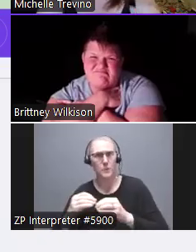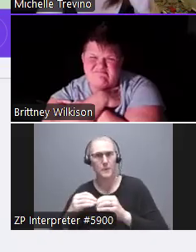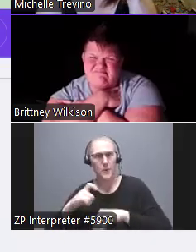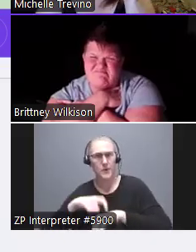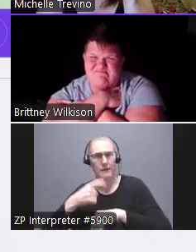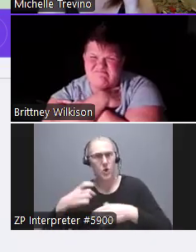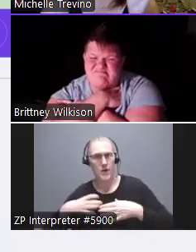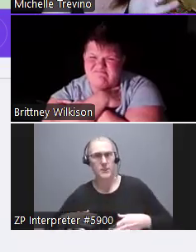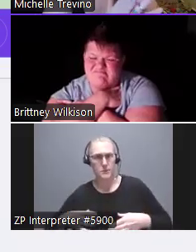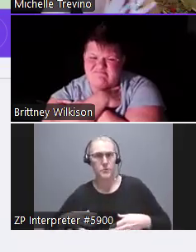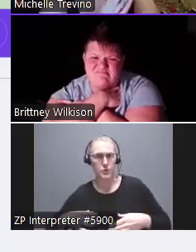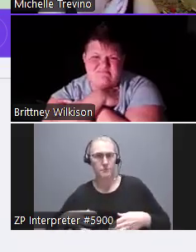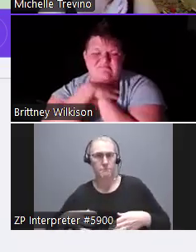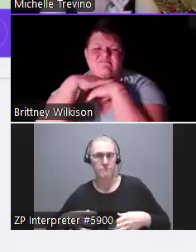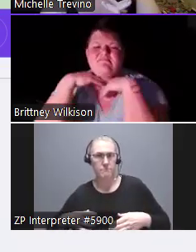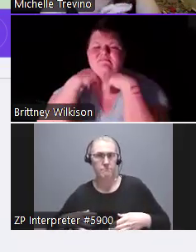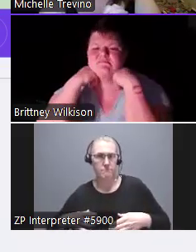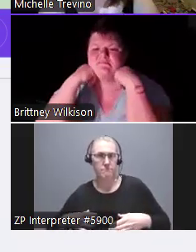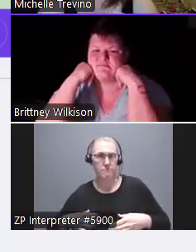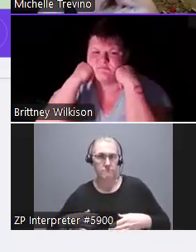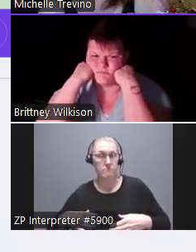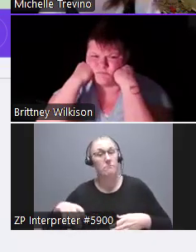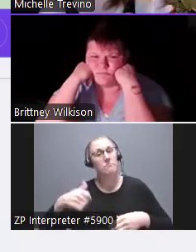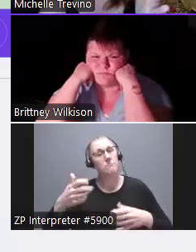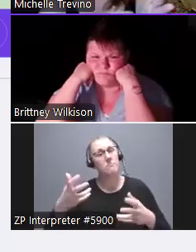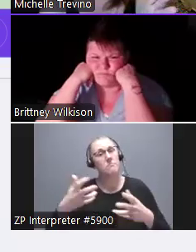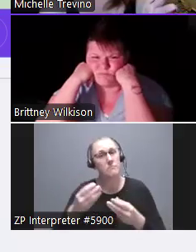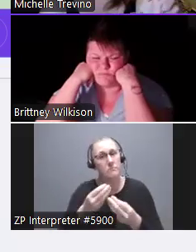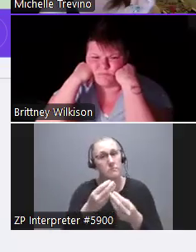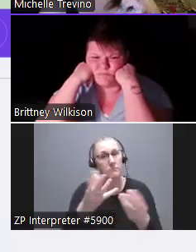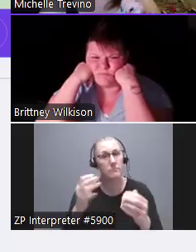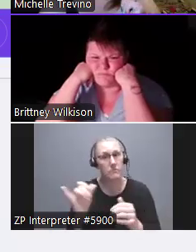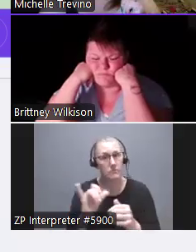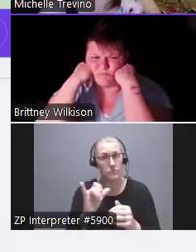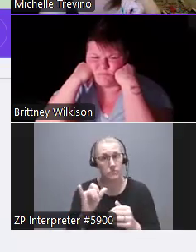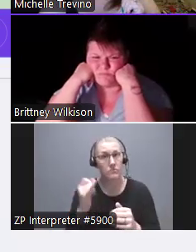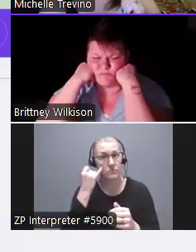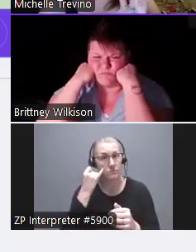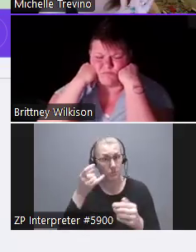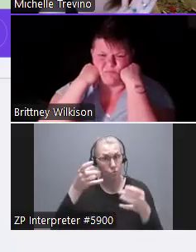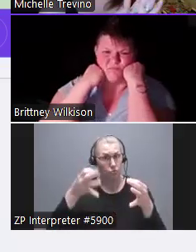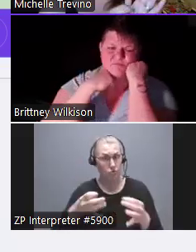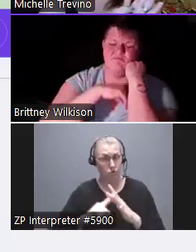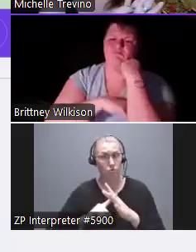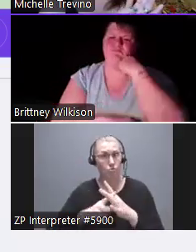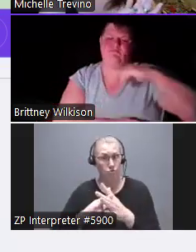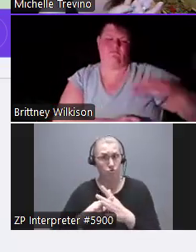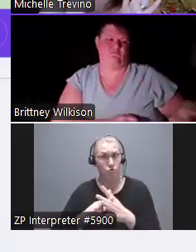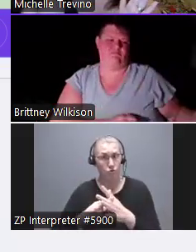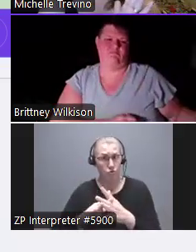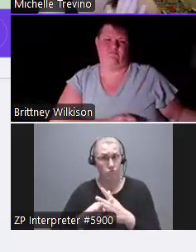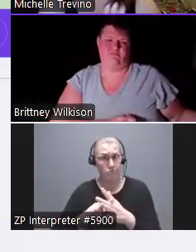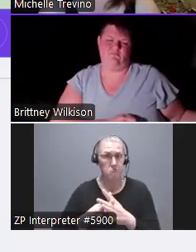right? The other thing that I want to share with you is if you decide to start out as one and you decide you want